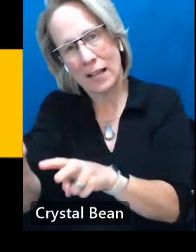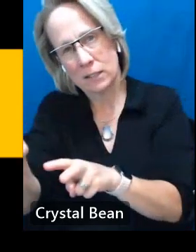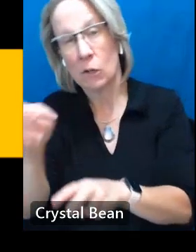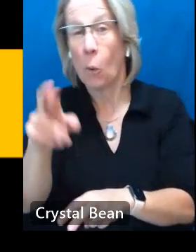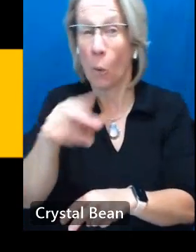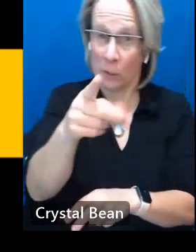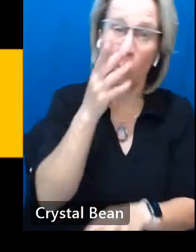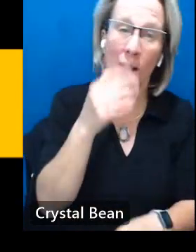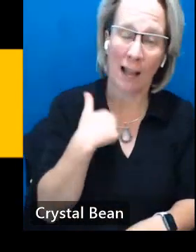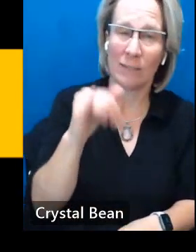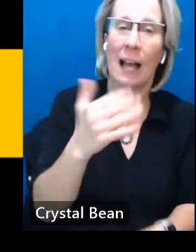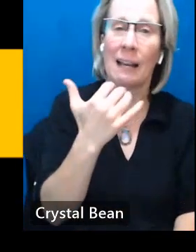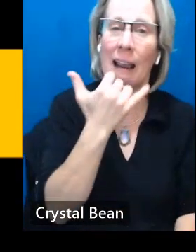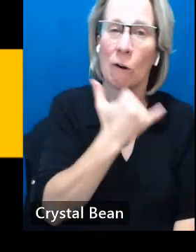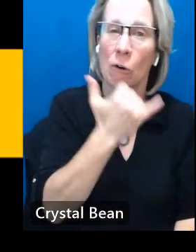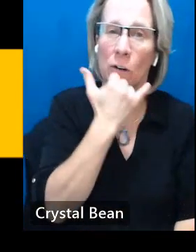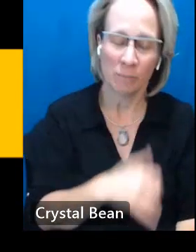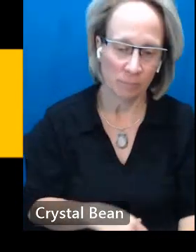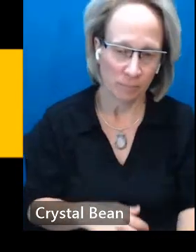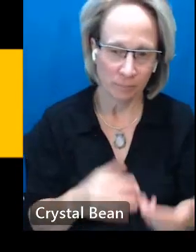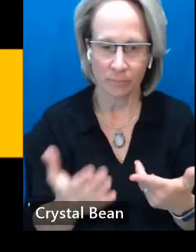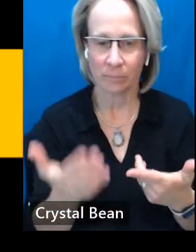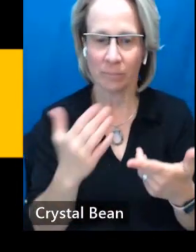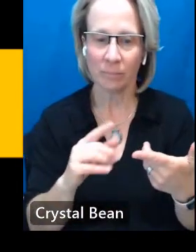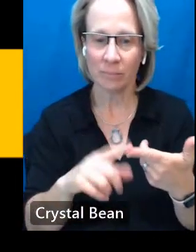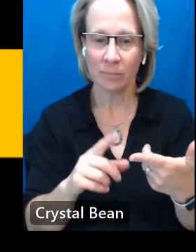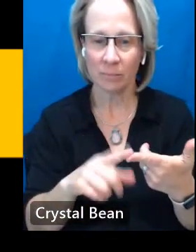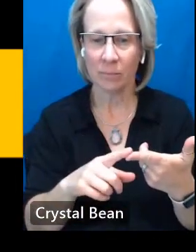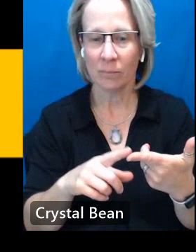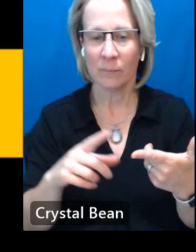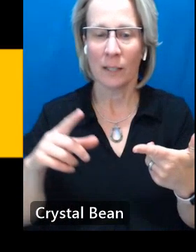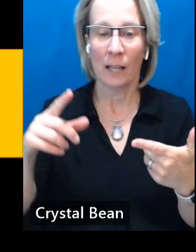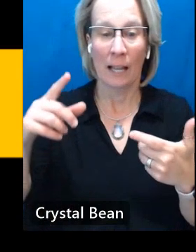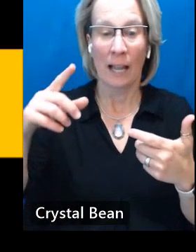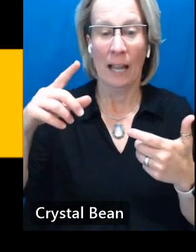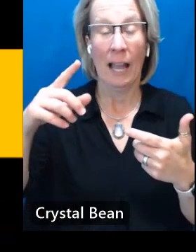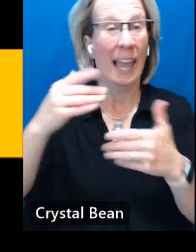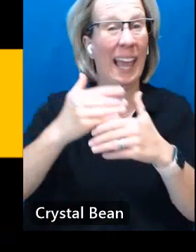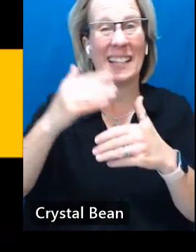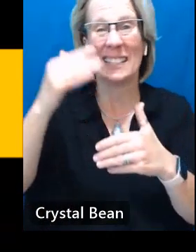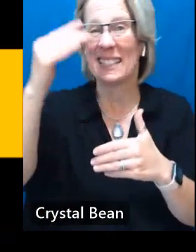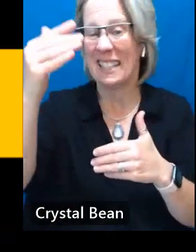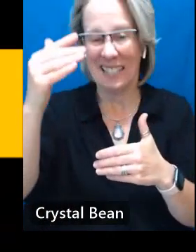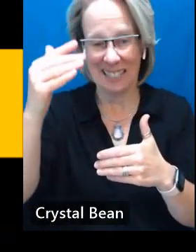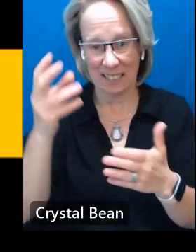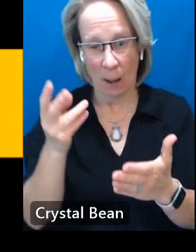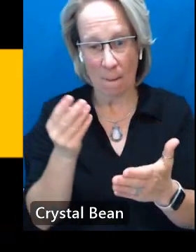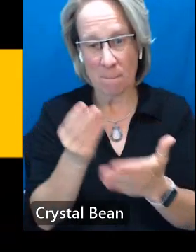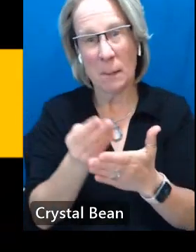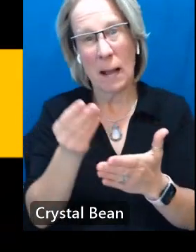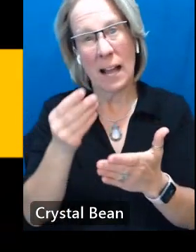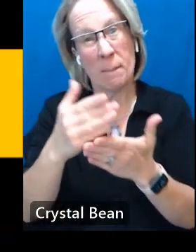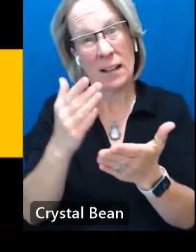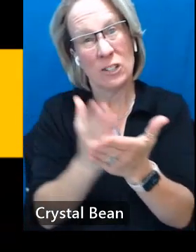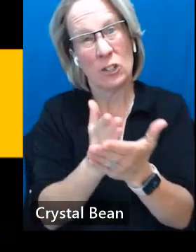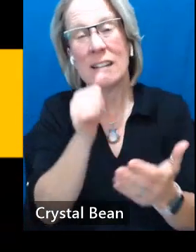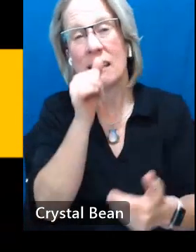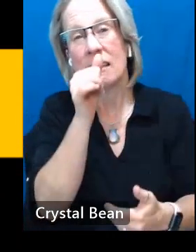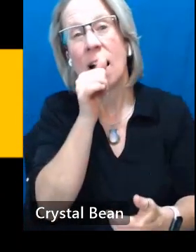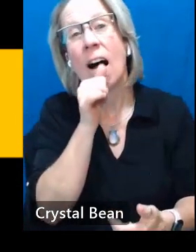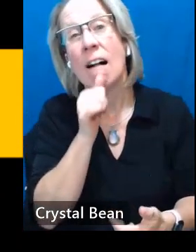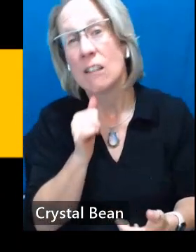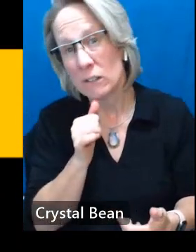Exceeds budget tolerance, so there's not enough available budget to reduce by journal amount. So this would happen in a transfer